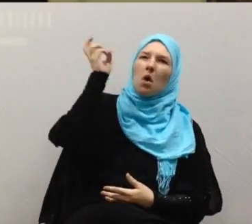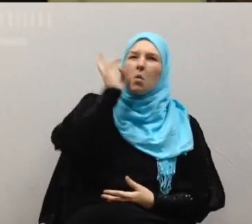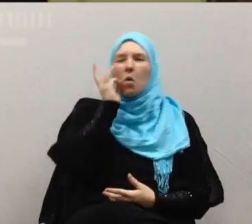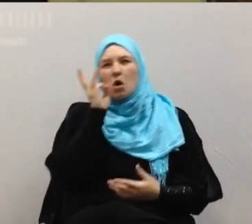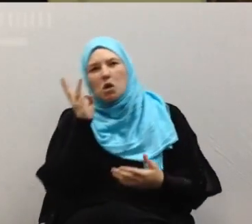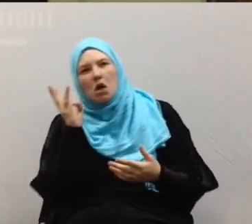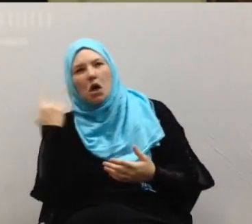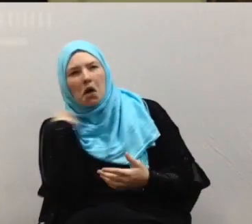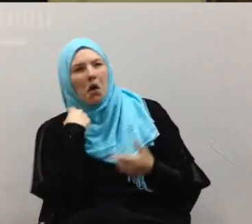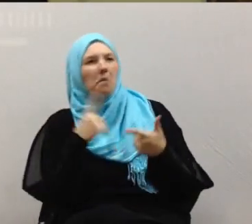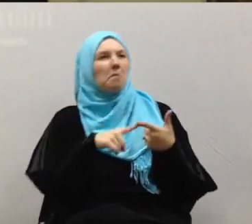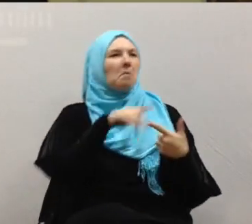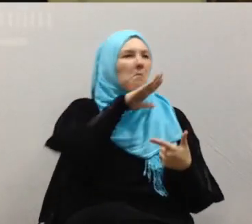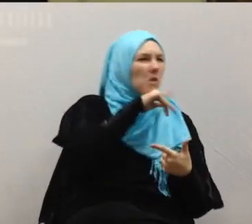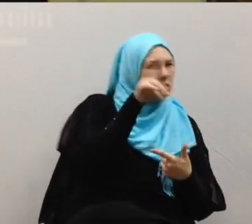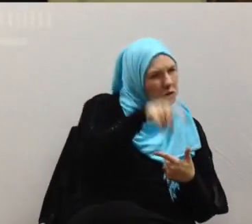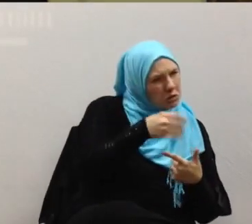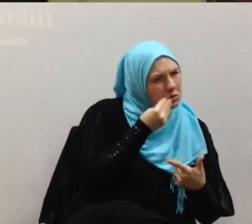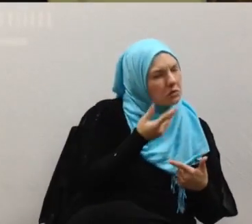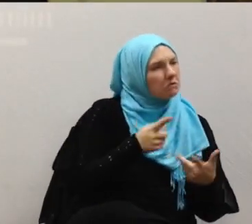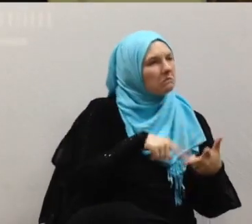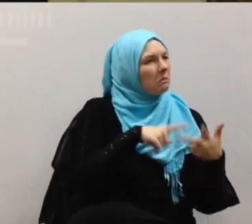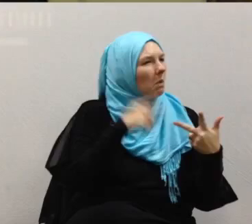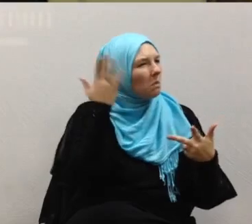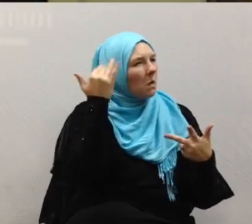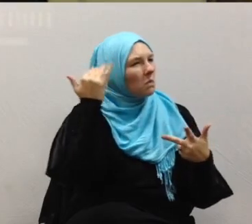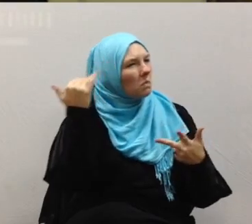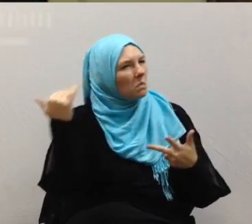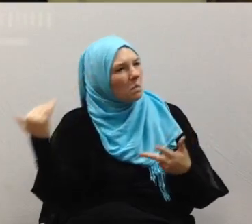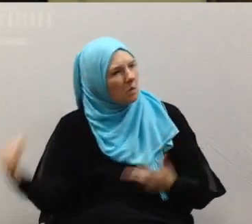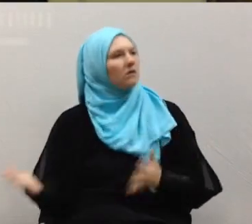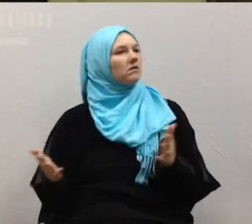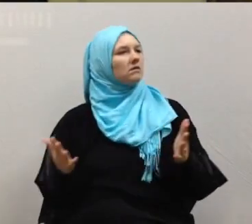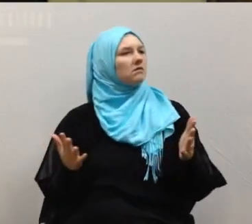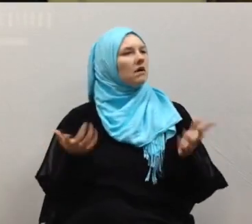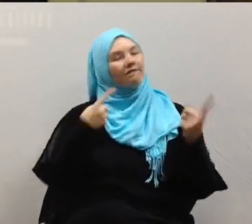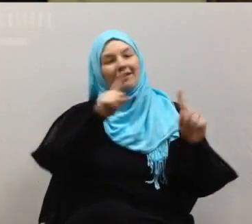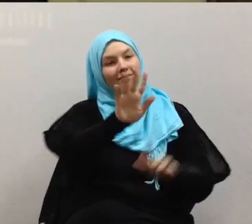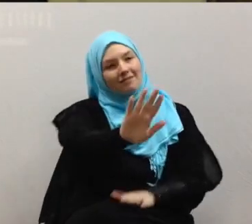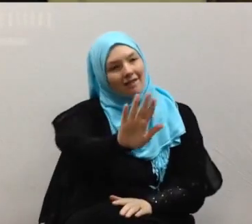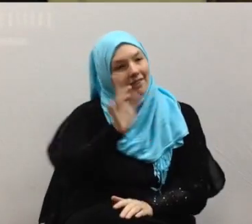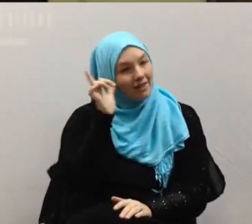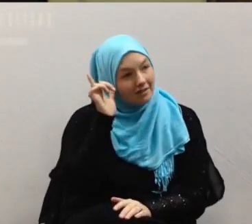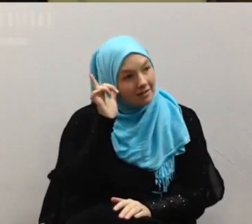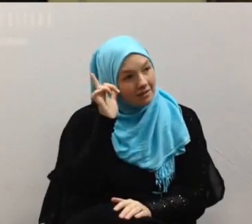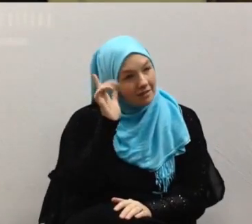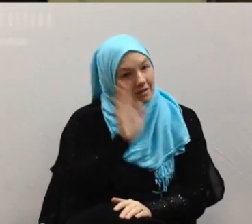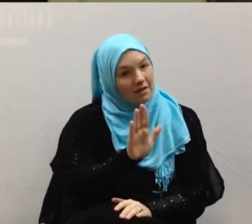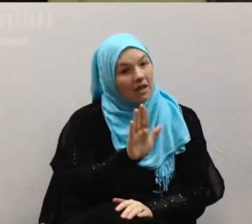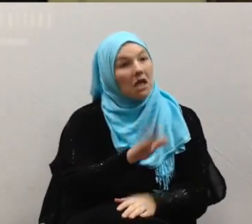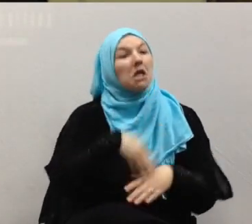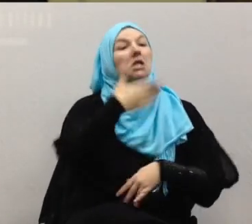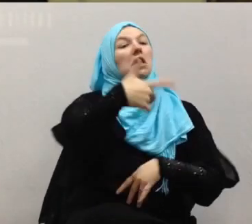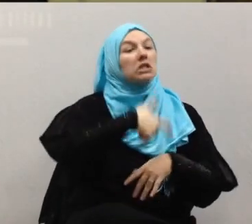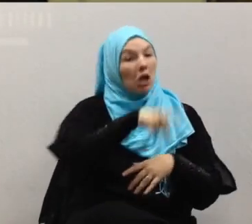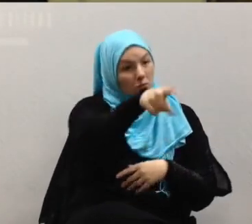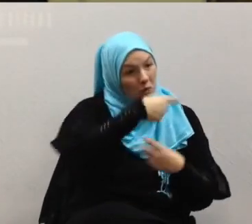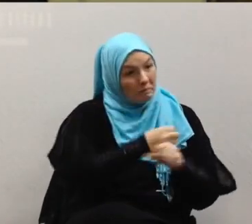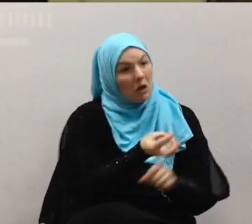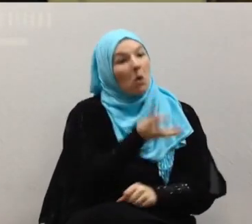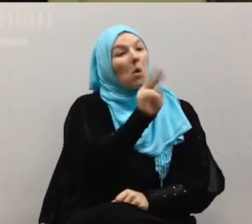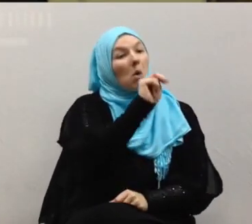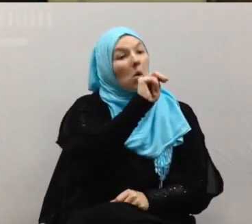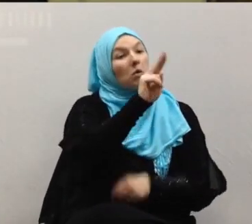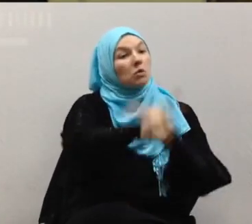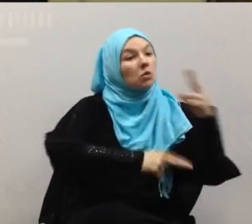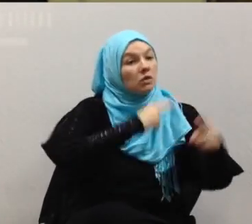is haram, why this. And finally I had to tell him, listen man, next time you create your universe, you set